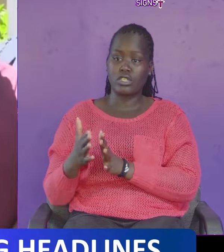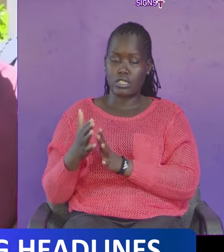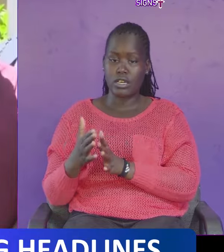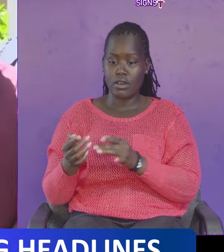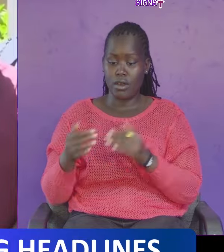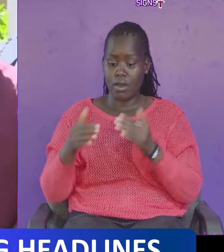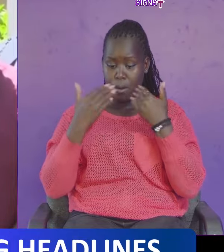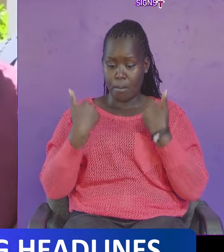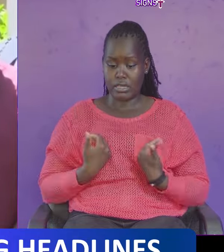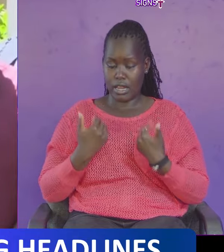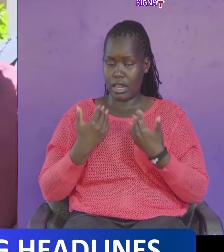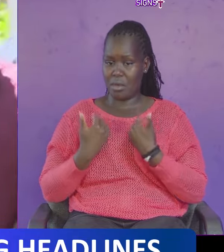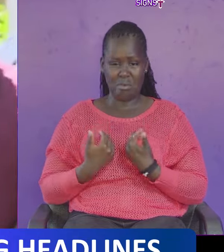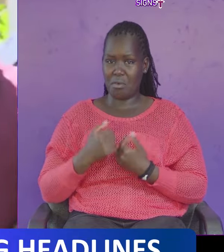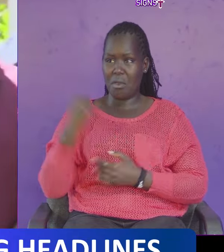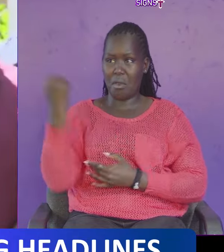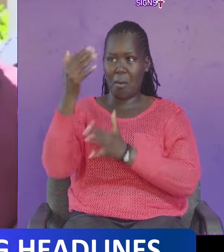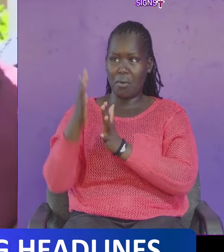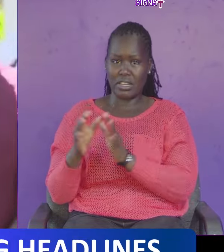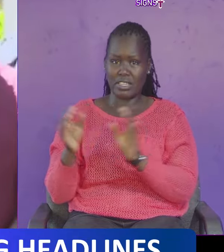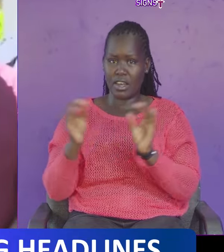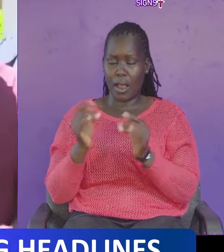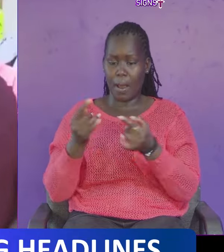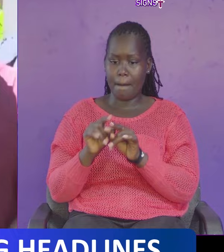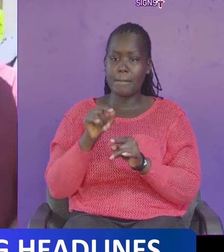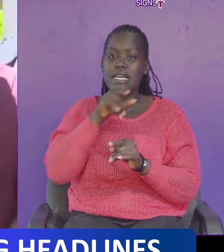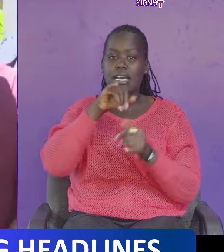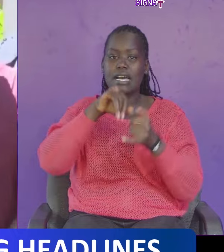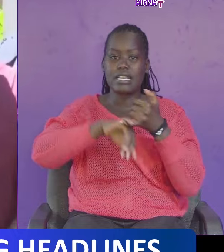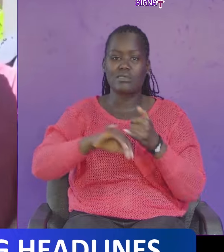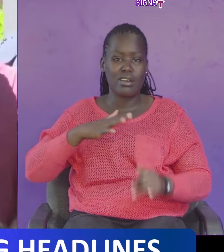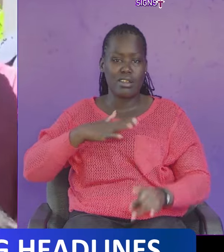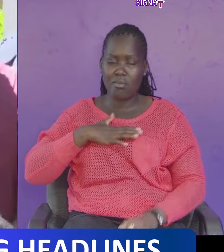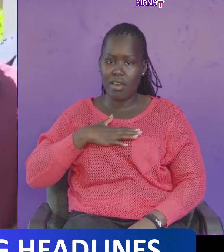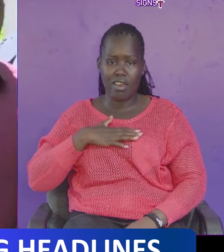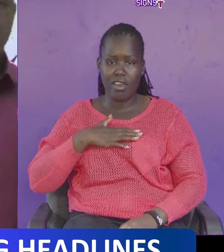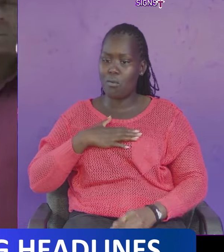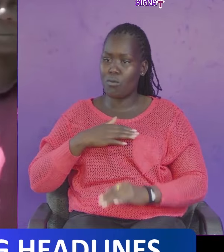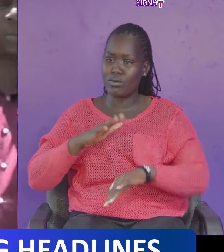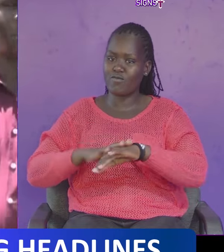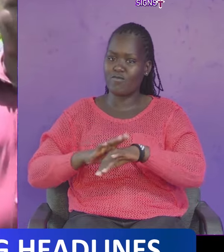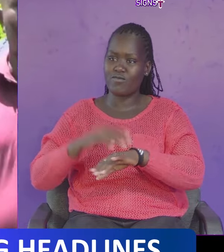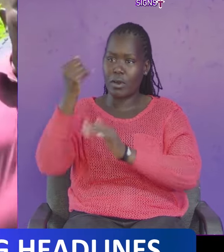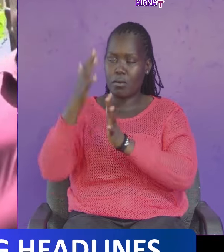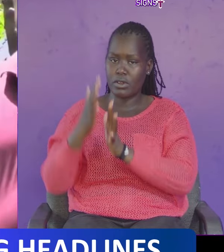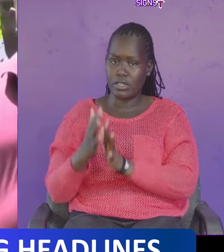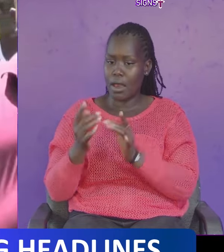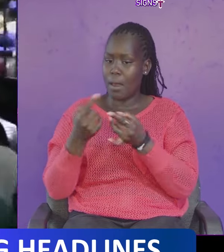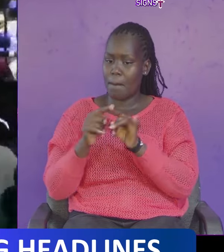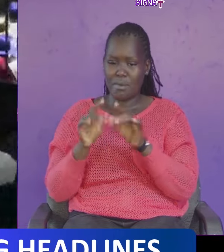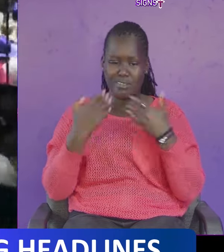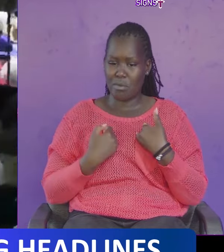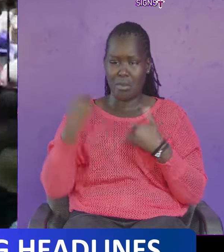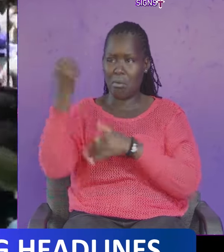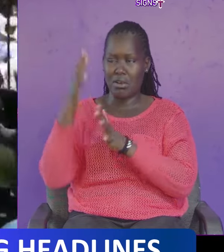not a politician. My husband was a superb politician, not me. So don't expect me to bring in any politician.